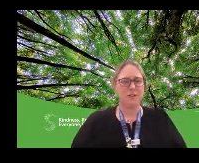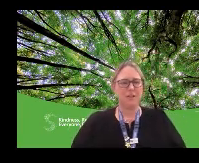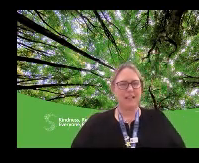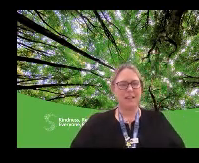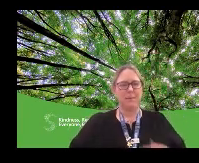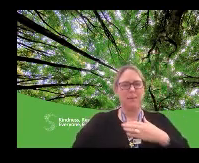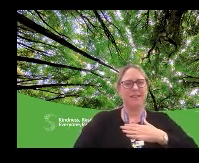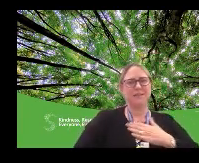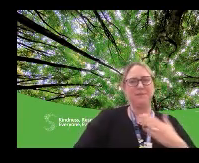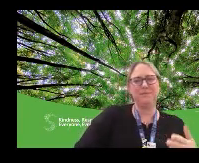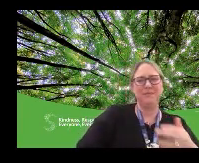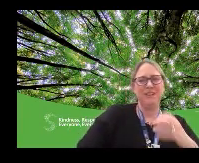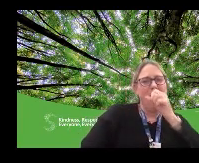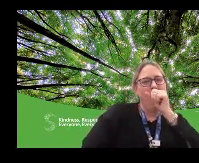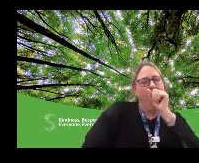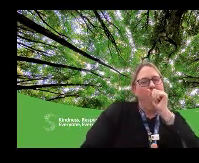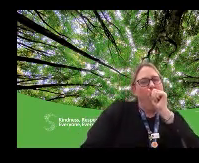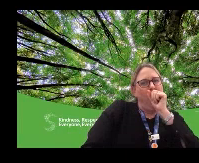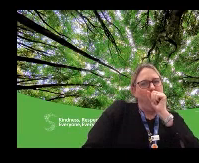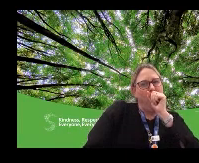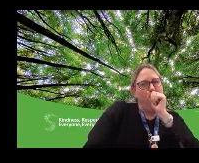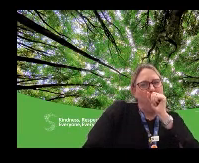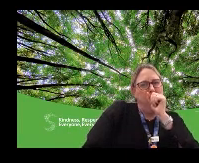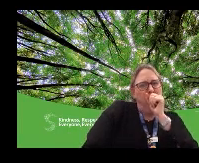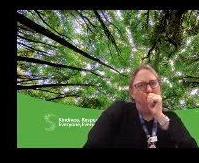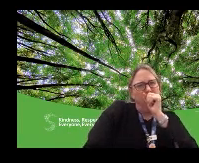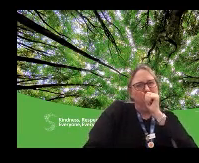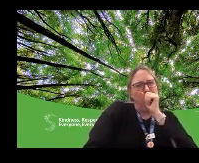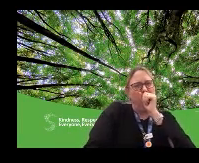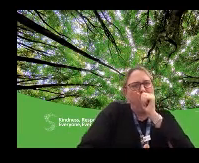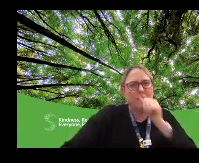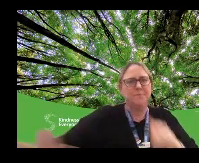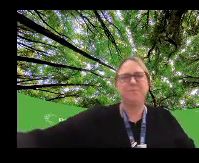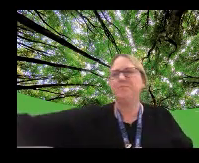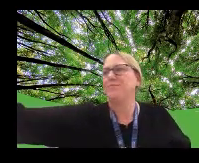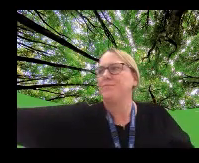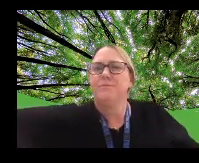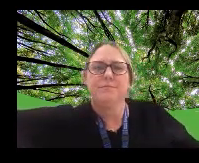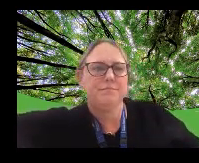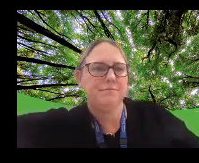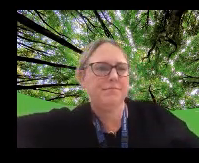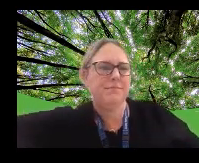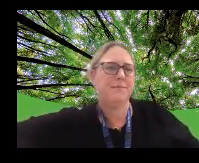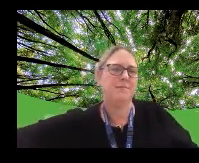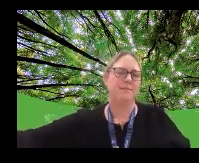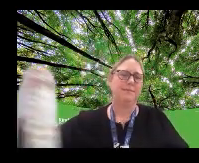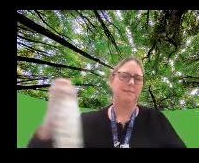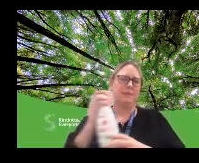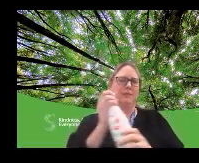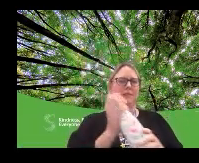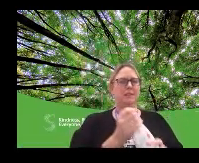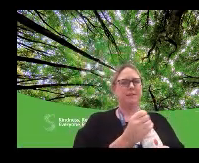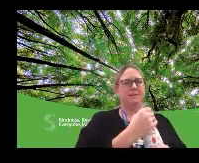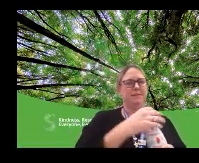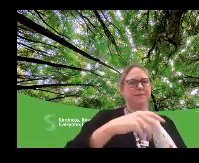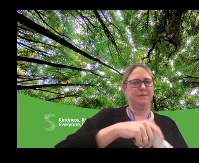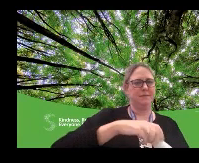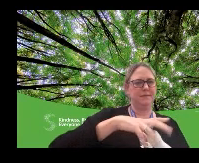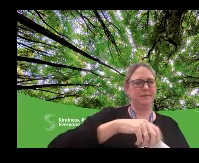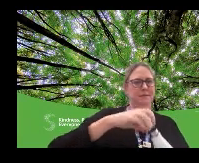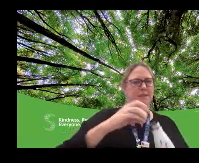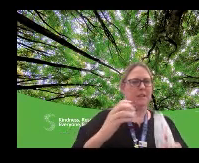Ash, I'll leave you to do the next couple of bits. Yeah, sure. So if you have answered yes, why would you like a